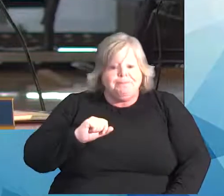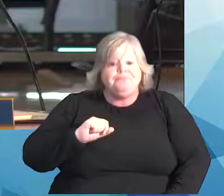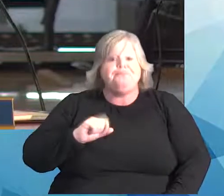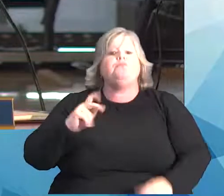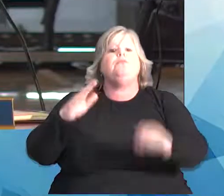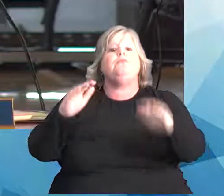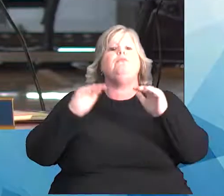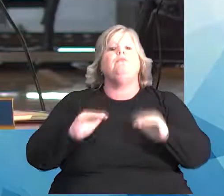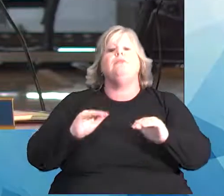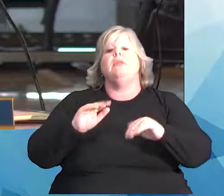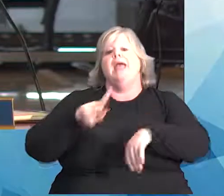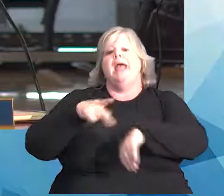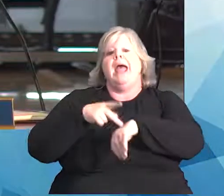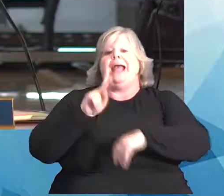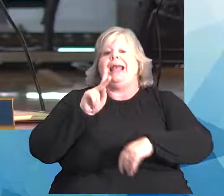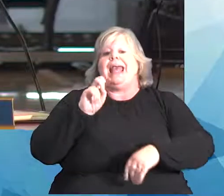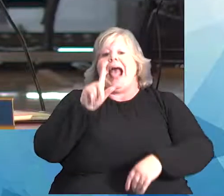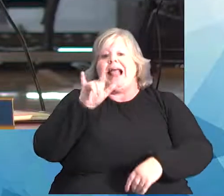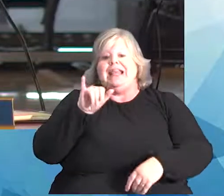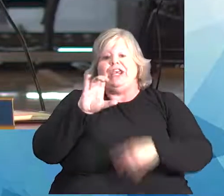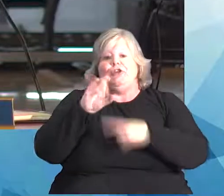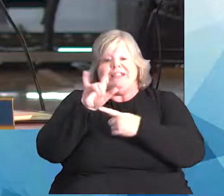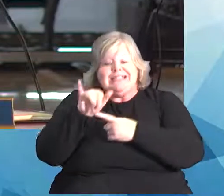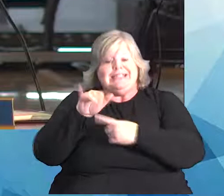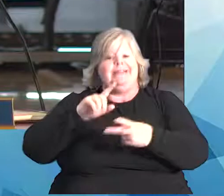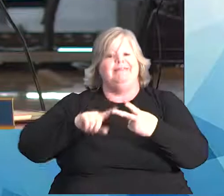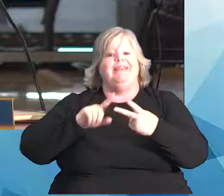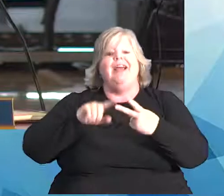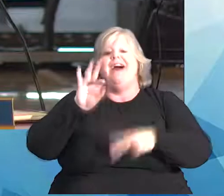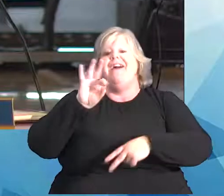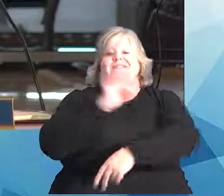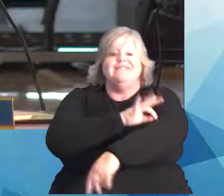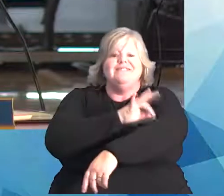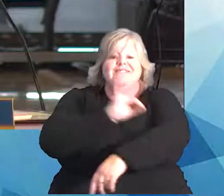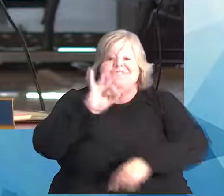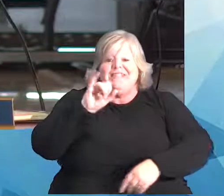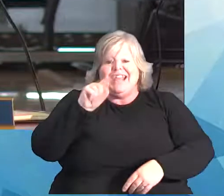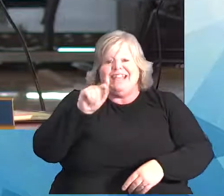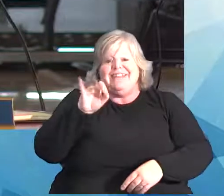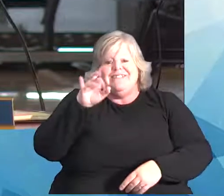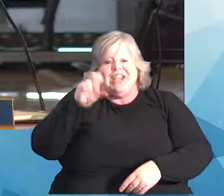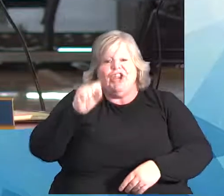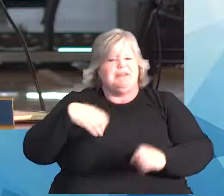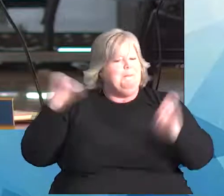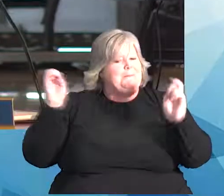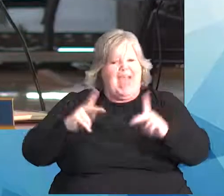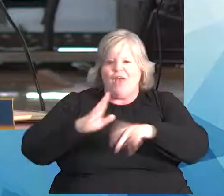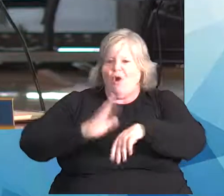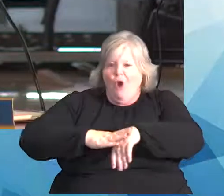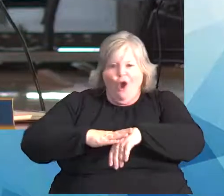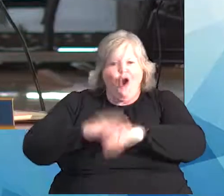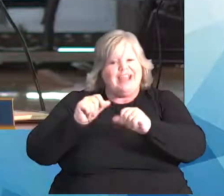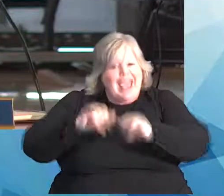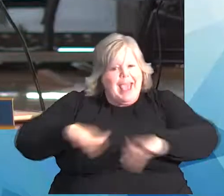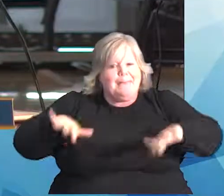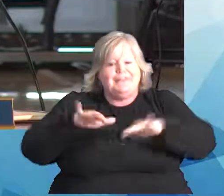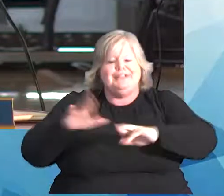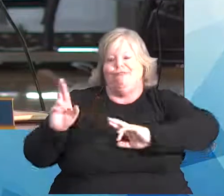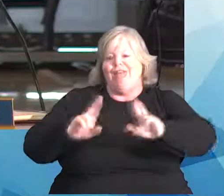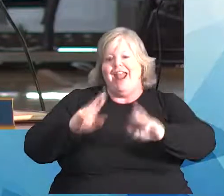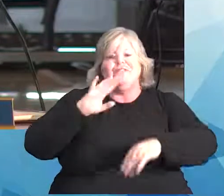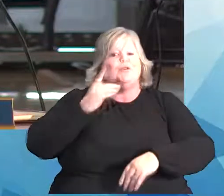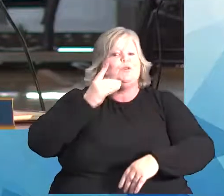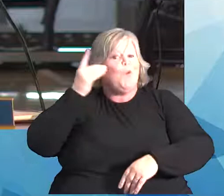Creasy, Flint Fears, and the ASDB team are back on campus preparing for our dorm as well as our day students